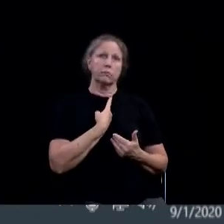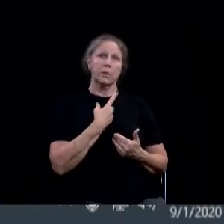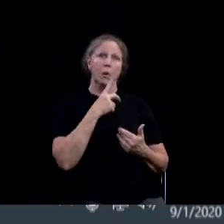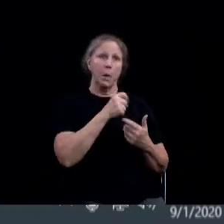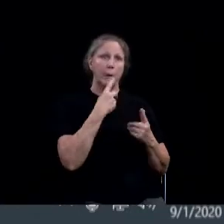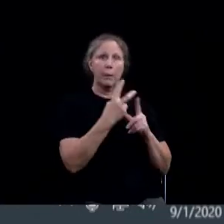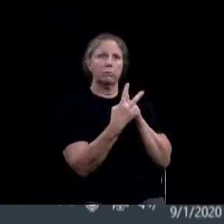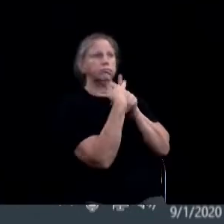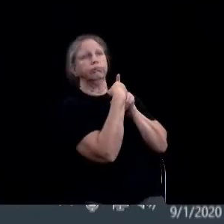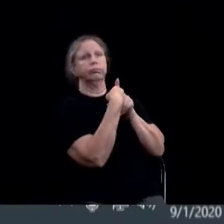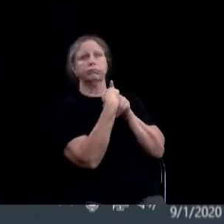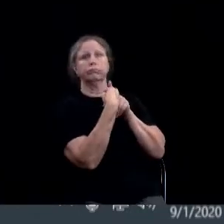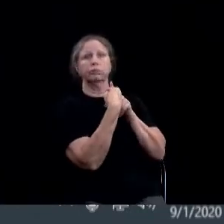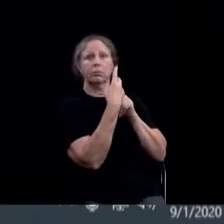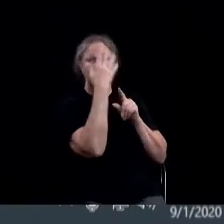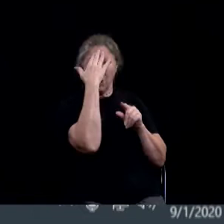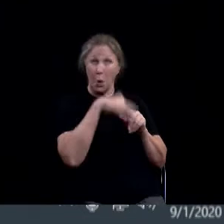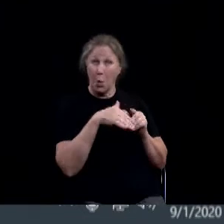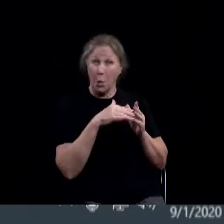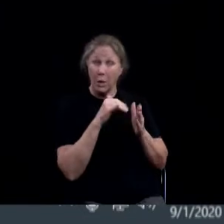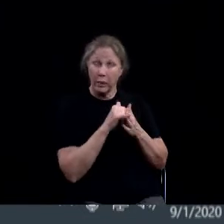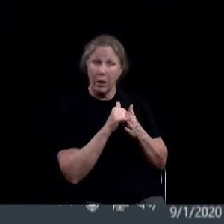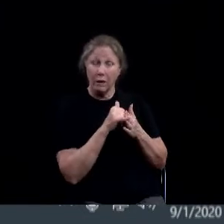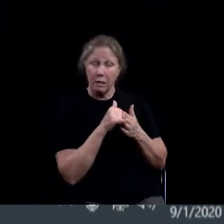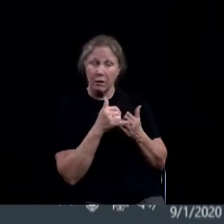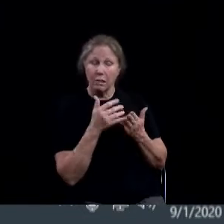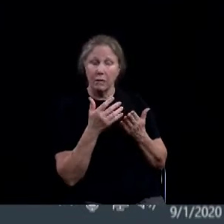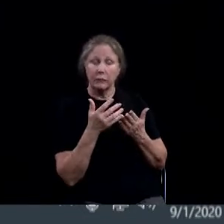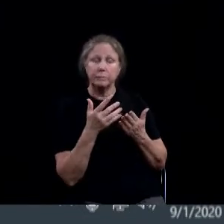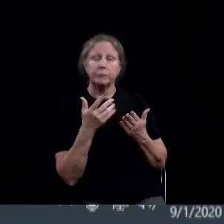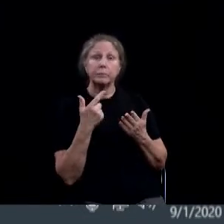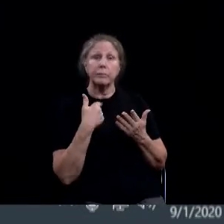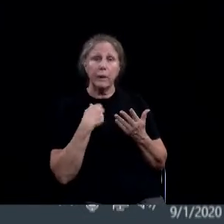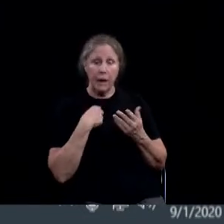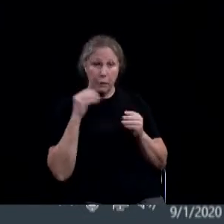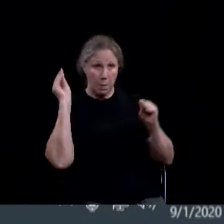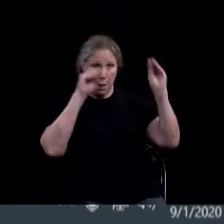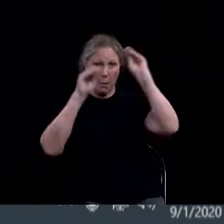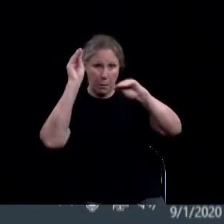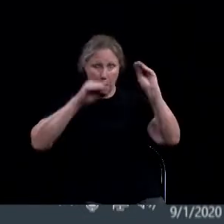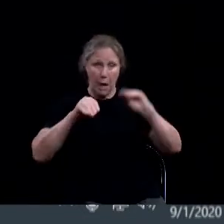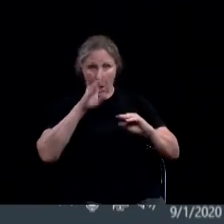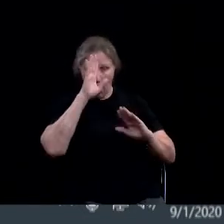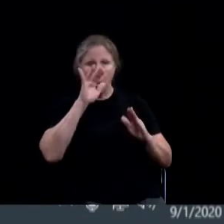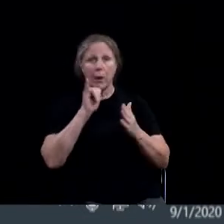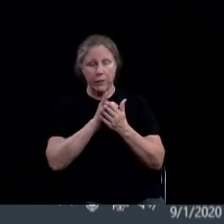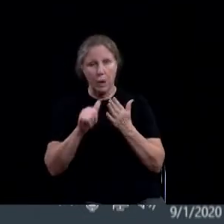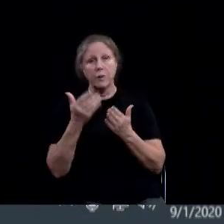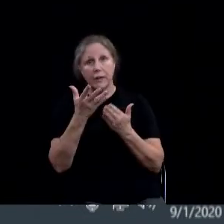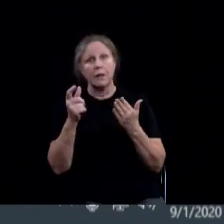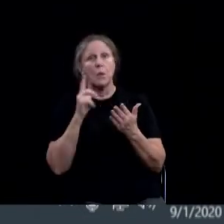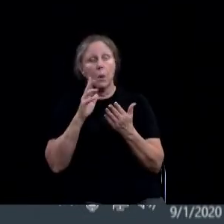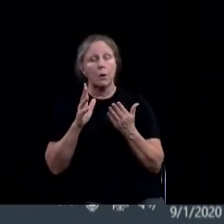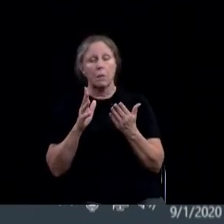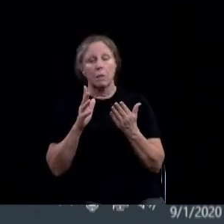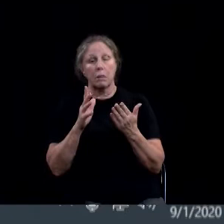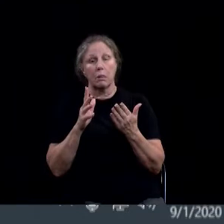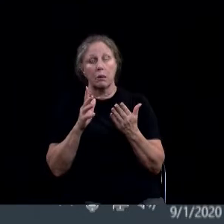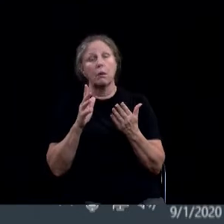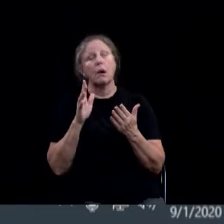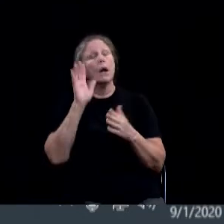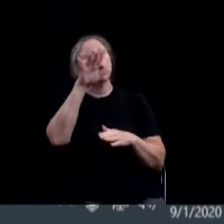once, we put all of it together, I hope those are the things that once, because this is excellent. And I